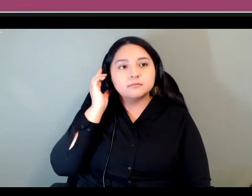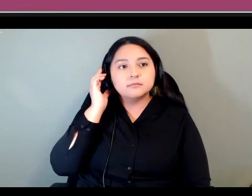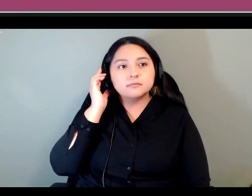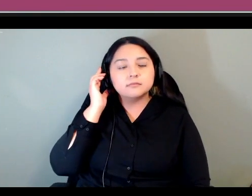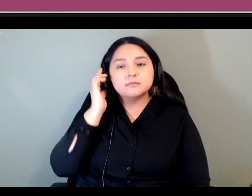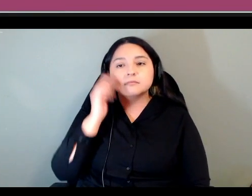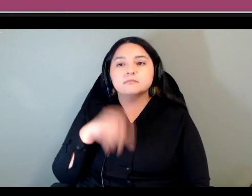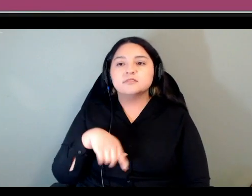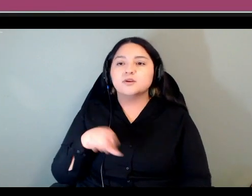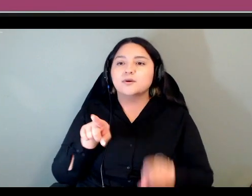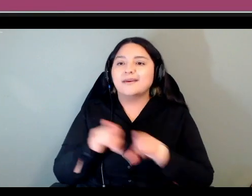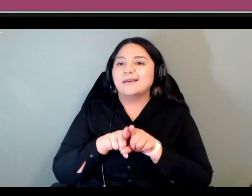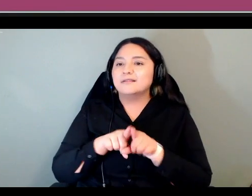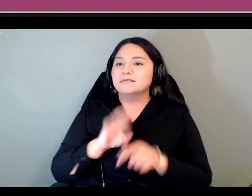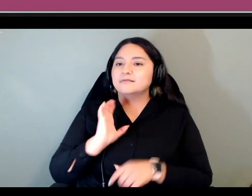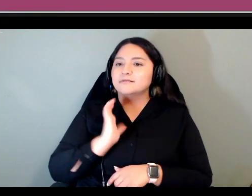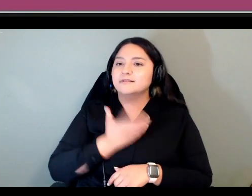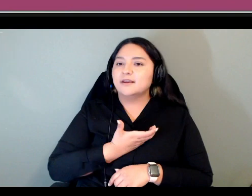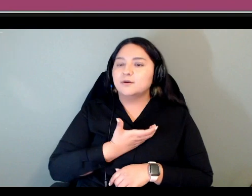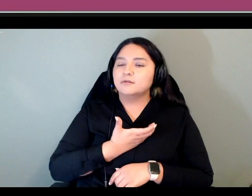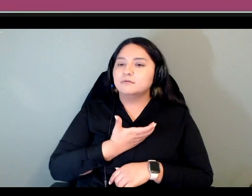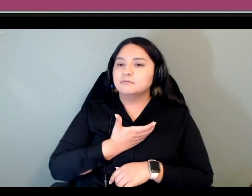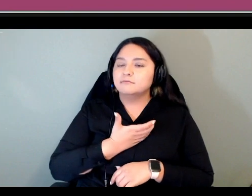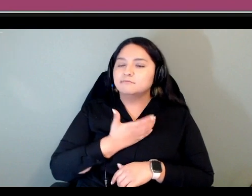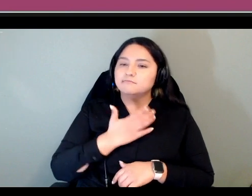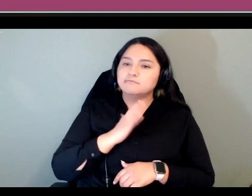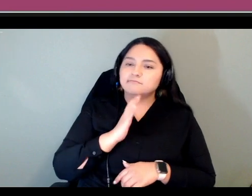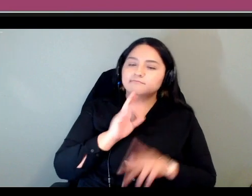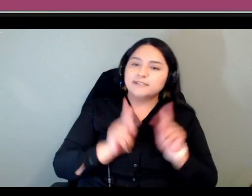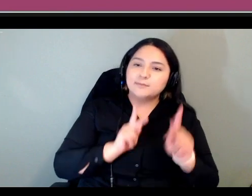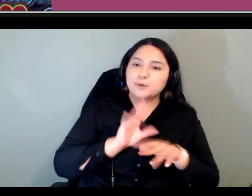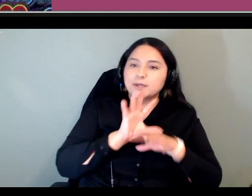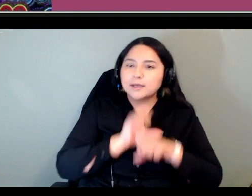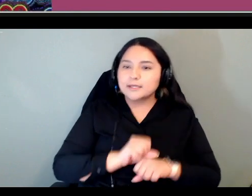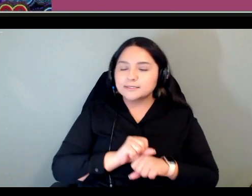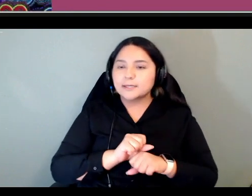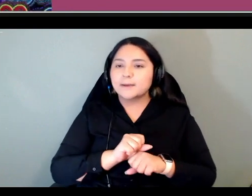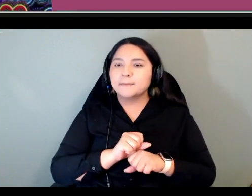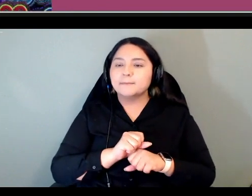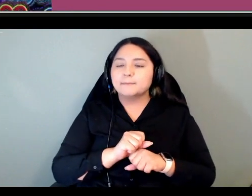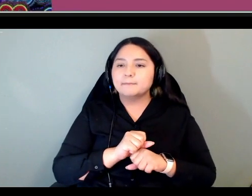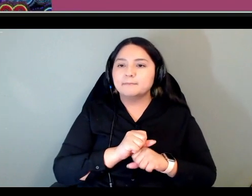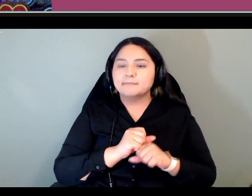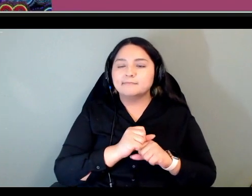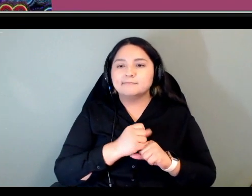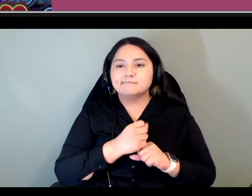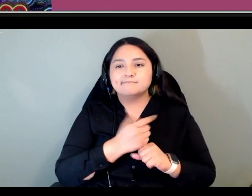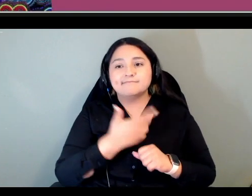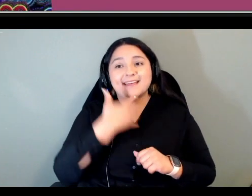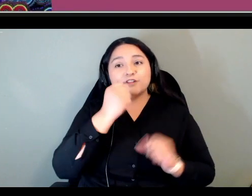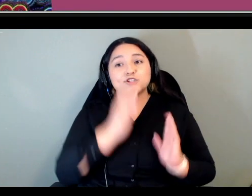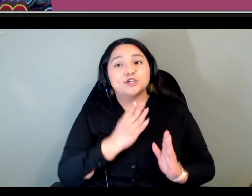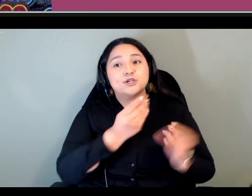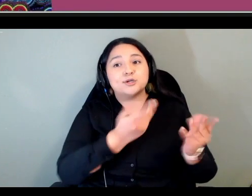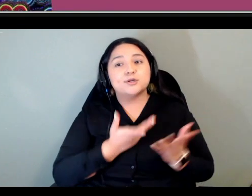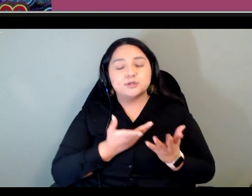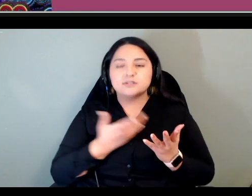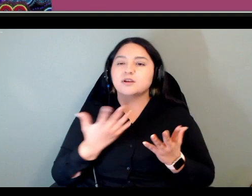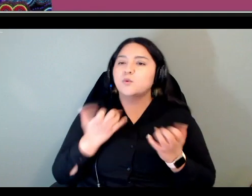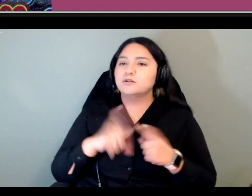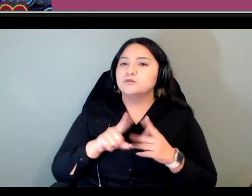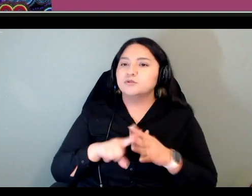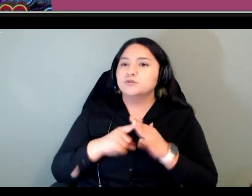the custom amongst my people and as I've been directed by my elders, I would just like to start by with